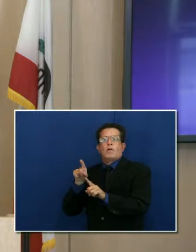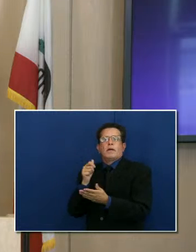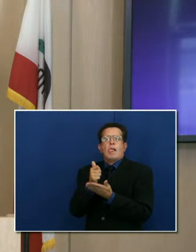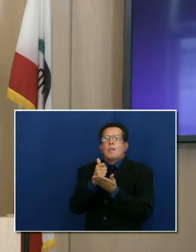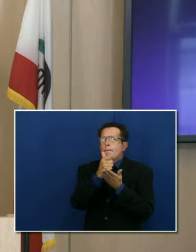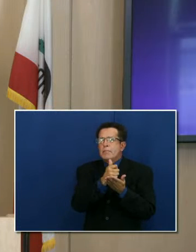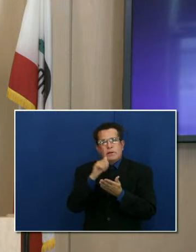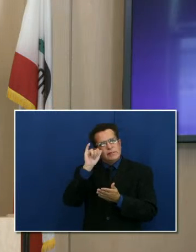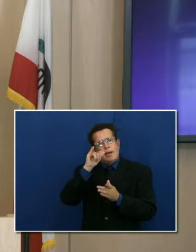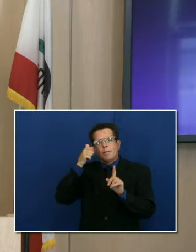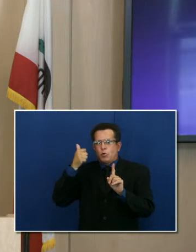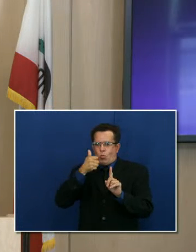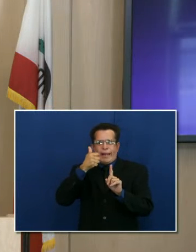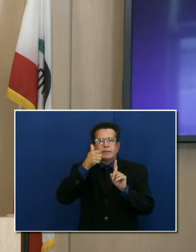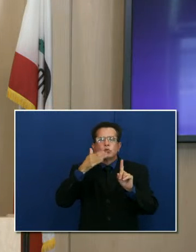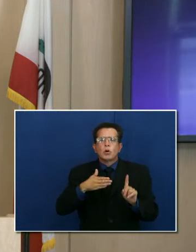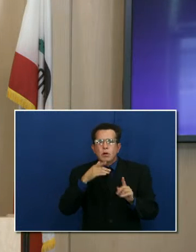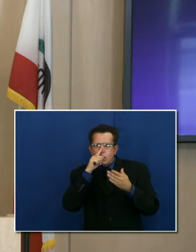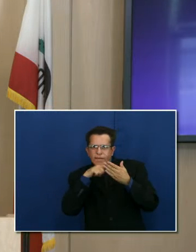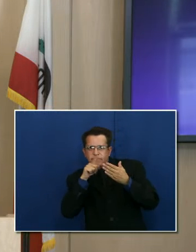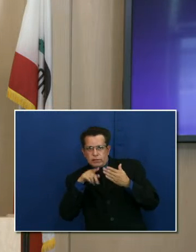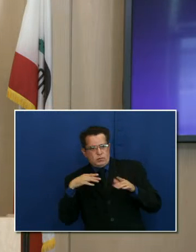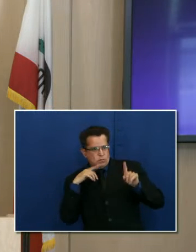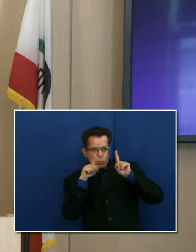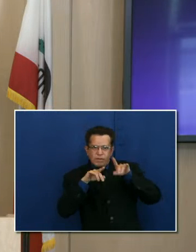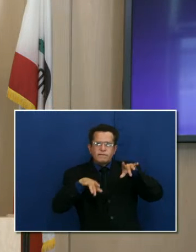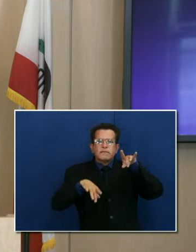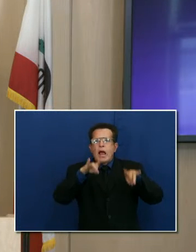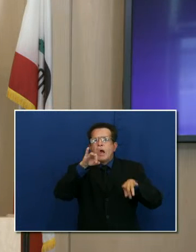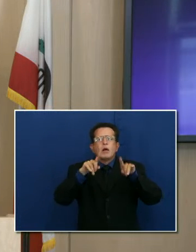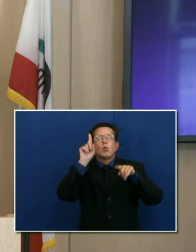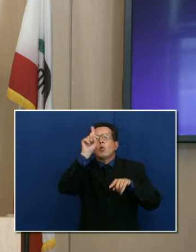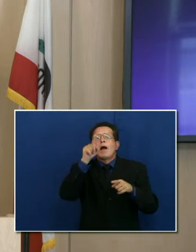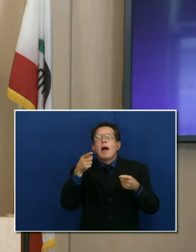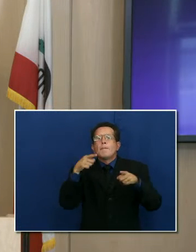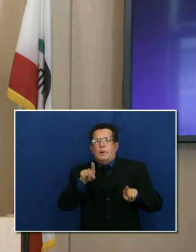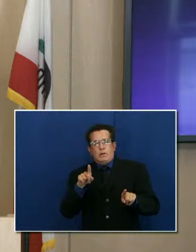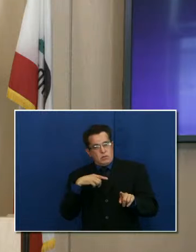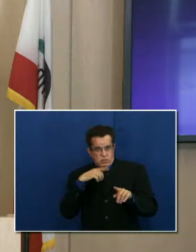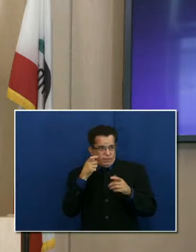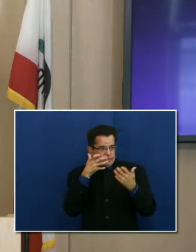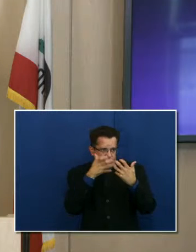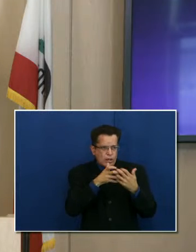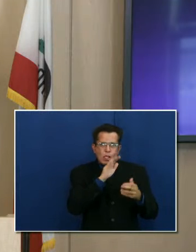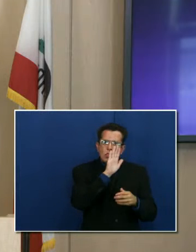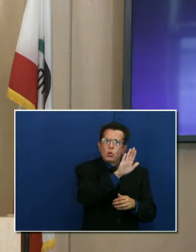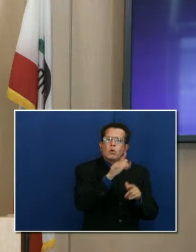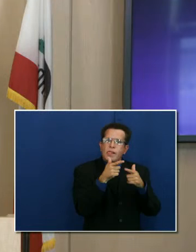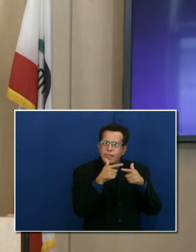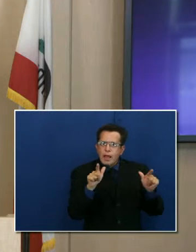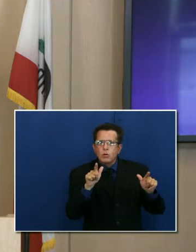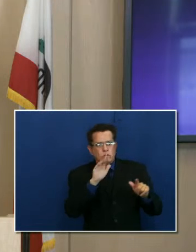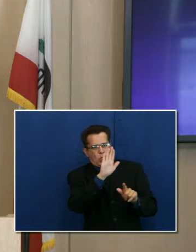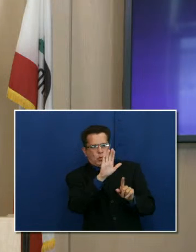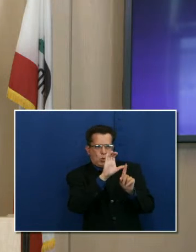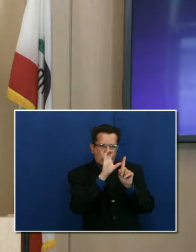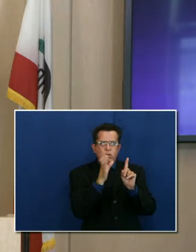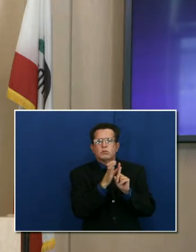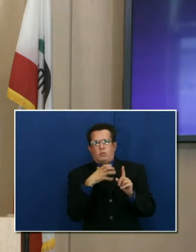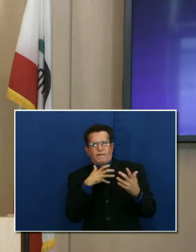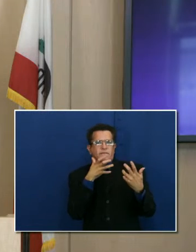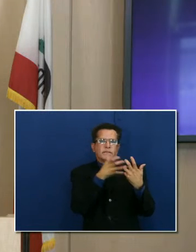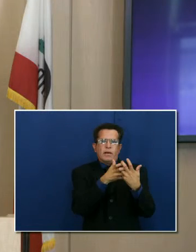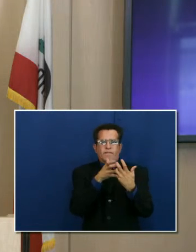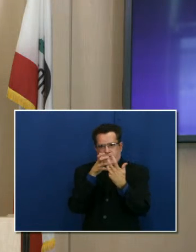contact tracing, significant work and effort around doing it in a culturally competent way in the right language, partnering with nonprofits and trusted